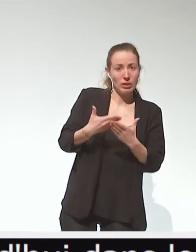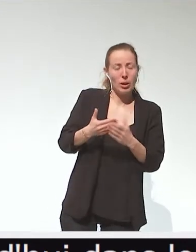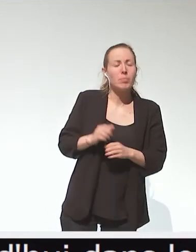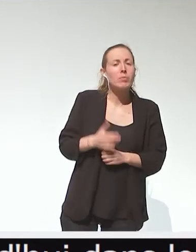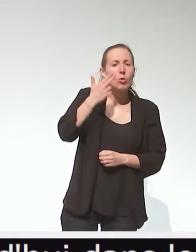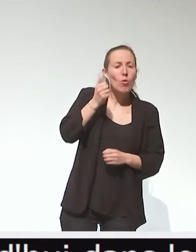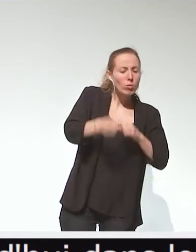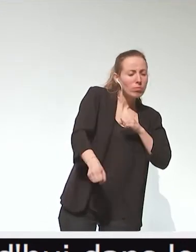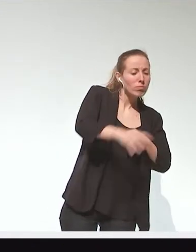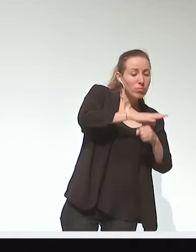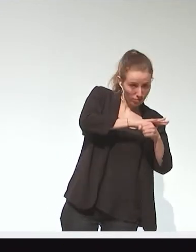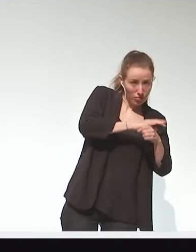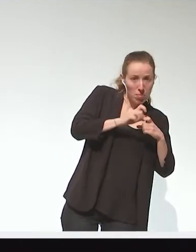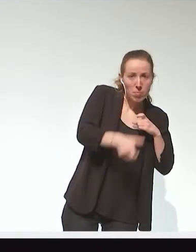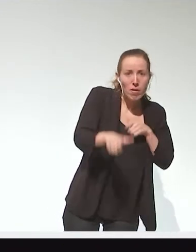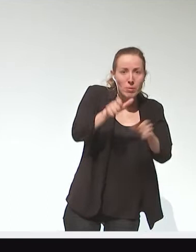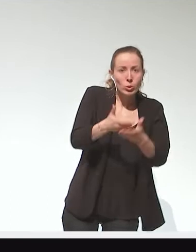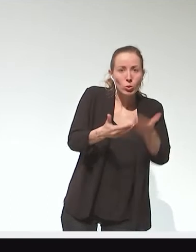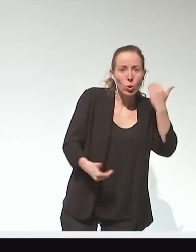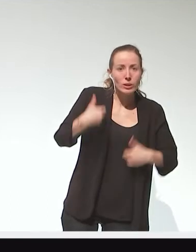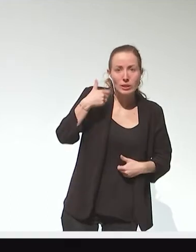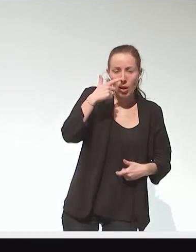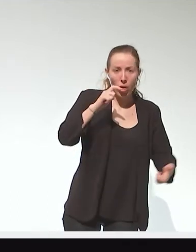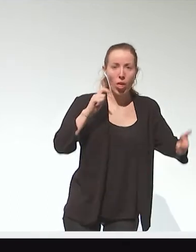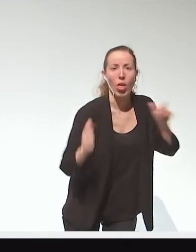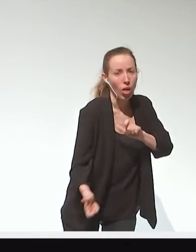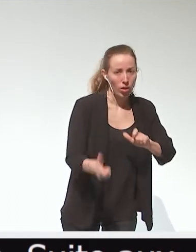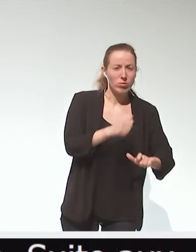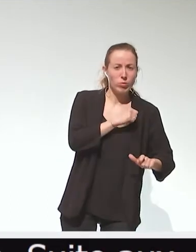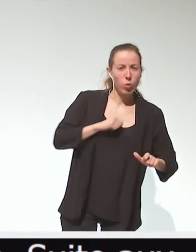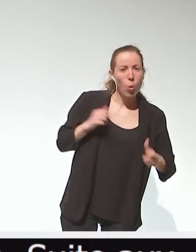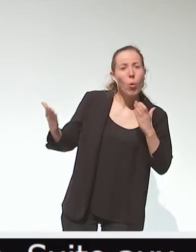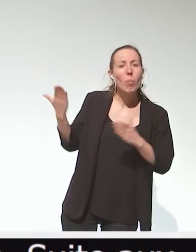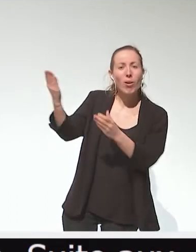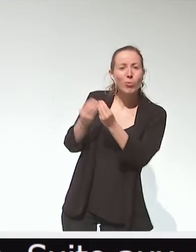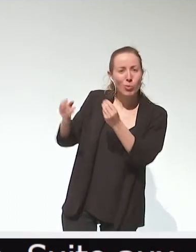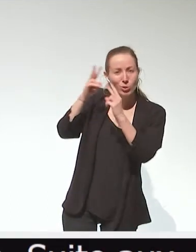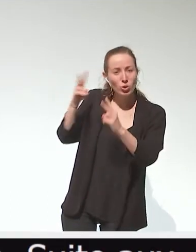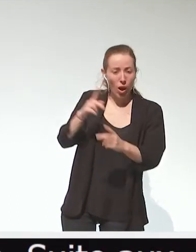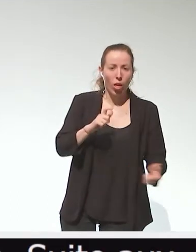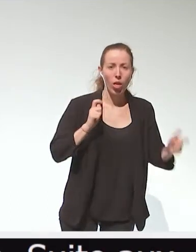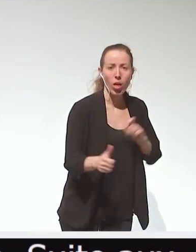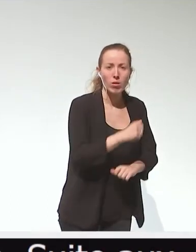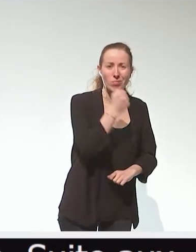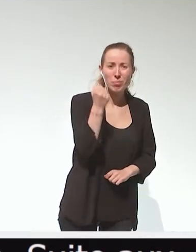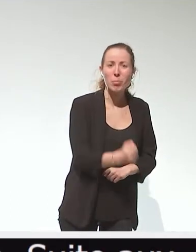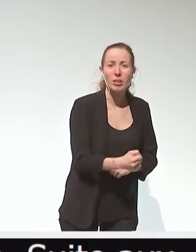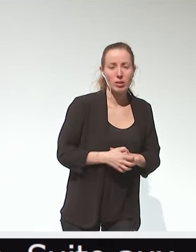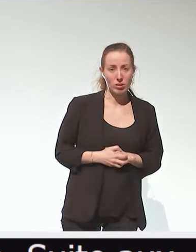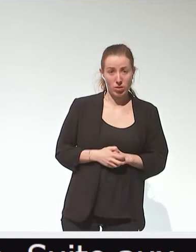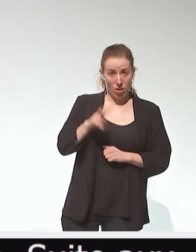There was the pandemic. During the pandemic, the disabled were hit more heavily than any other